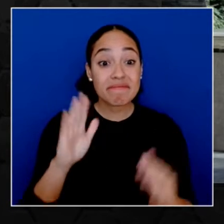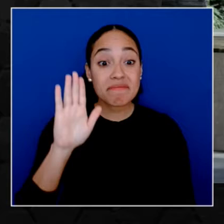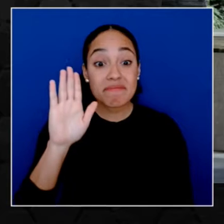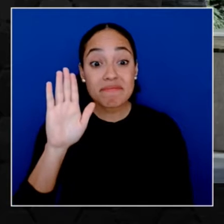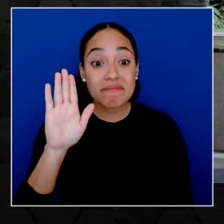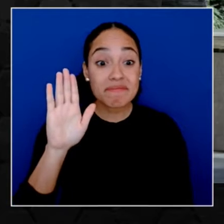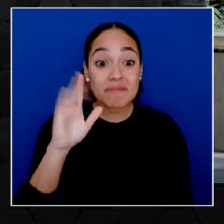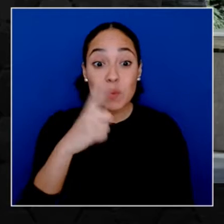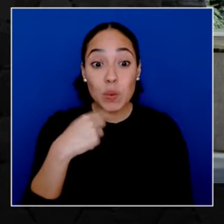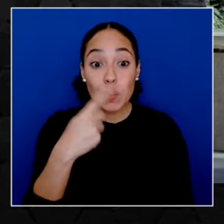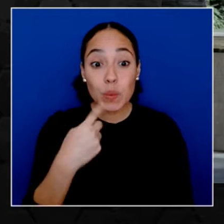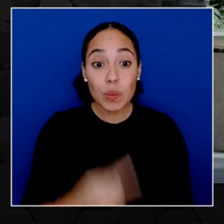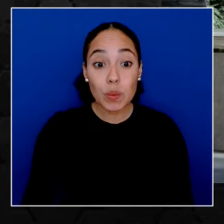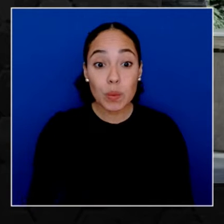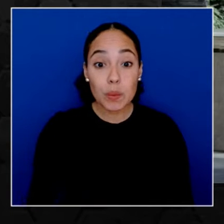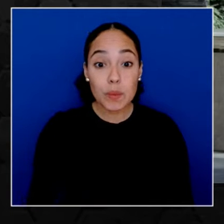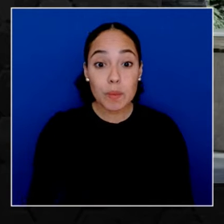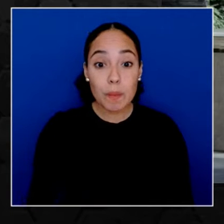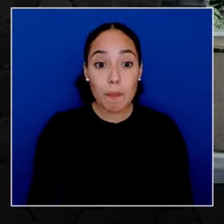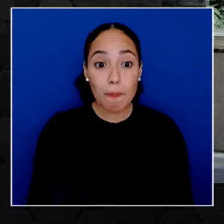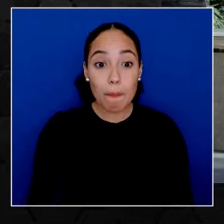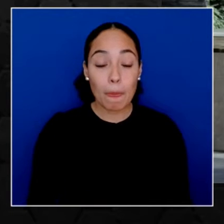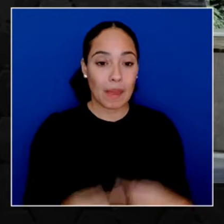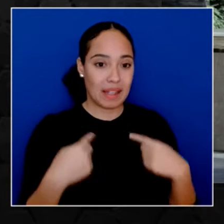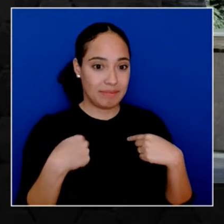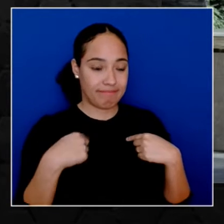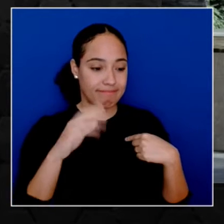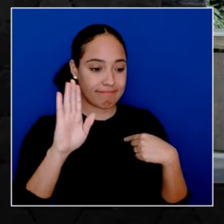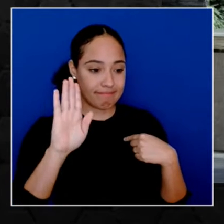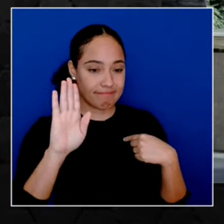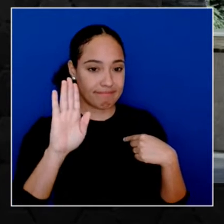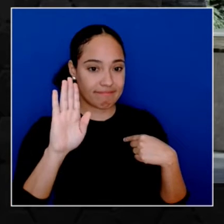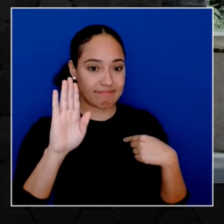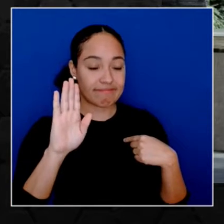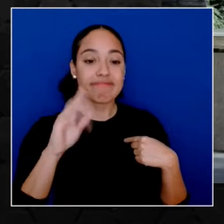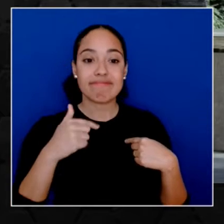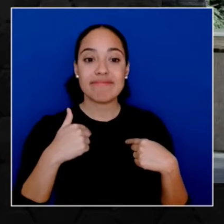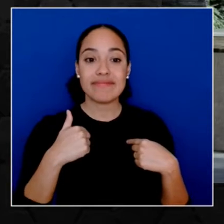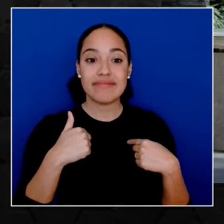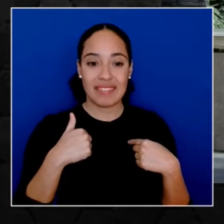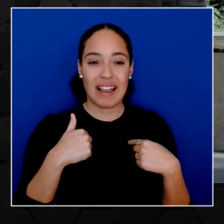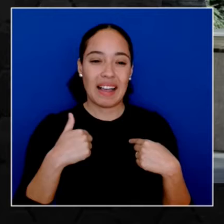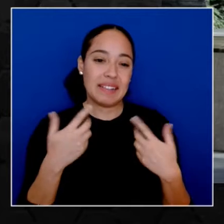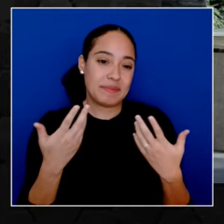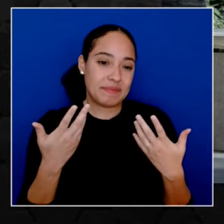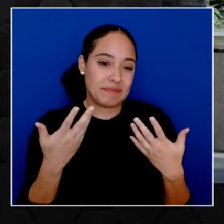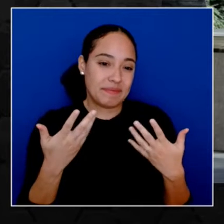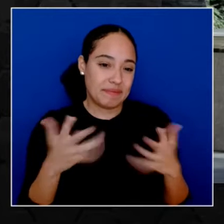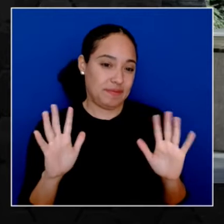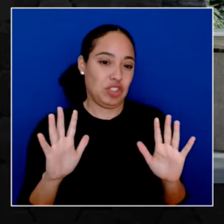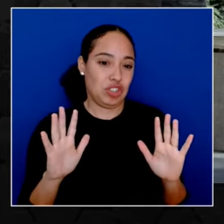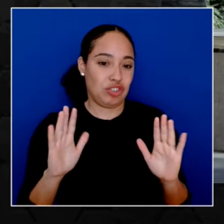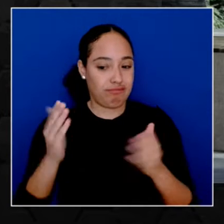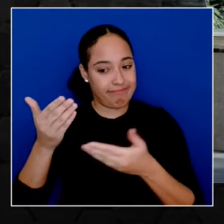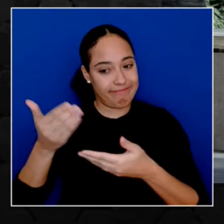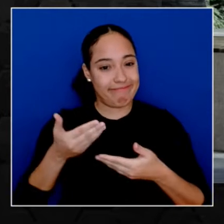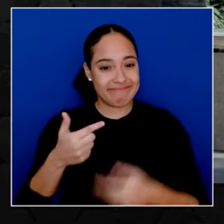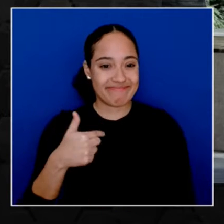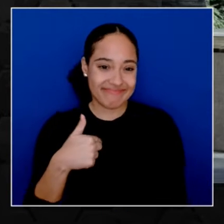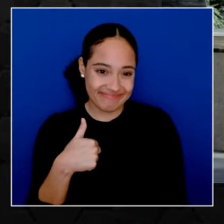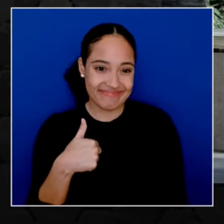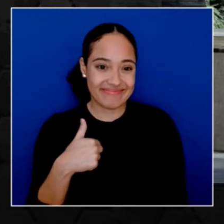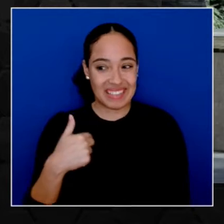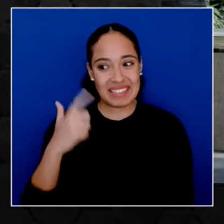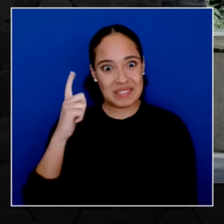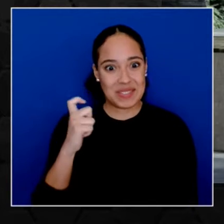Okay, so I will start. So my introduction was already given before when I started the session. So